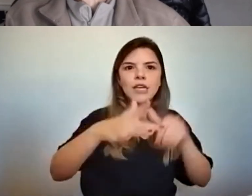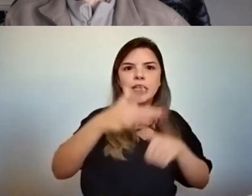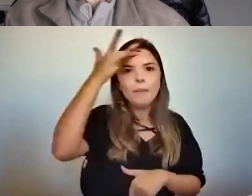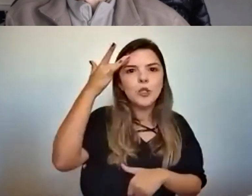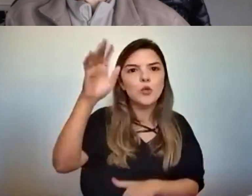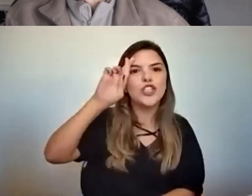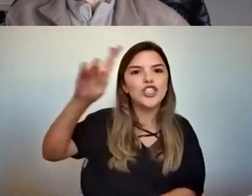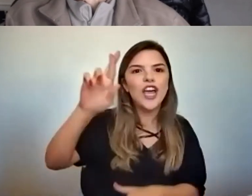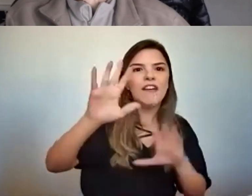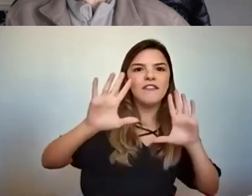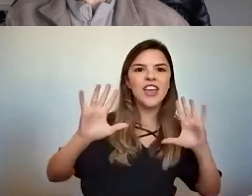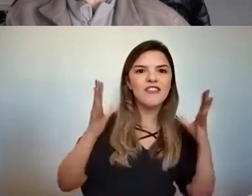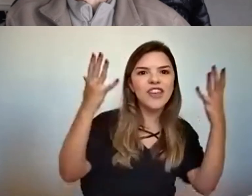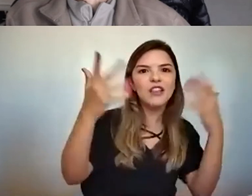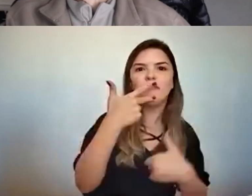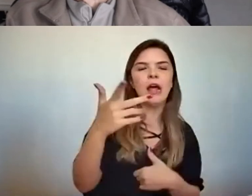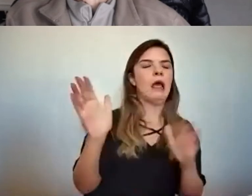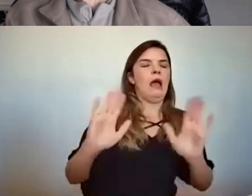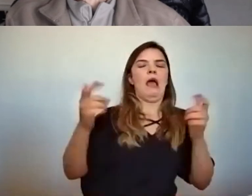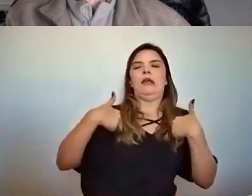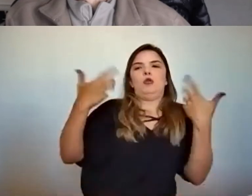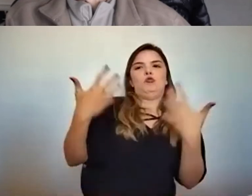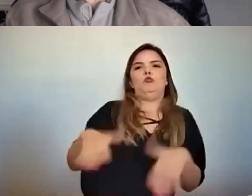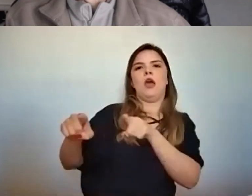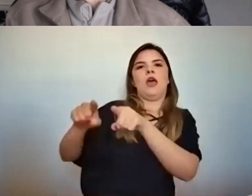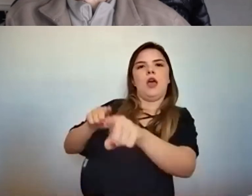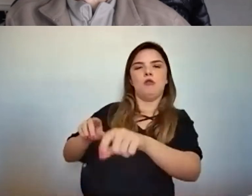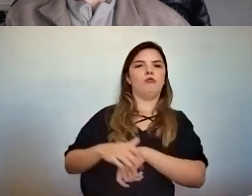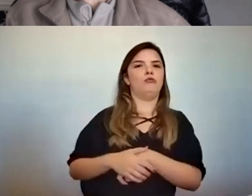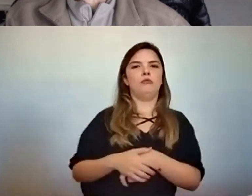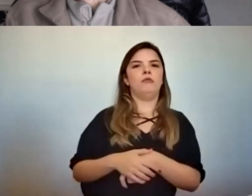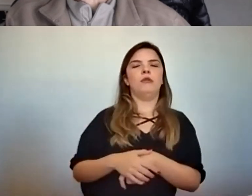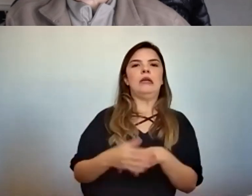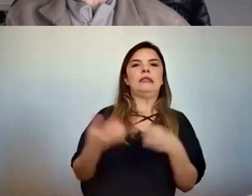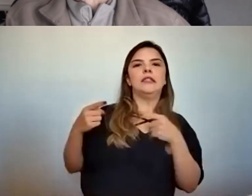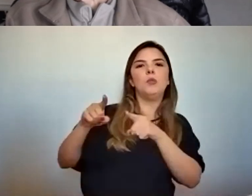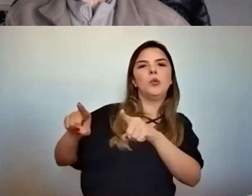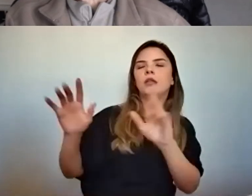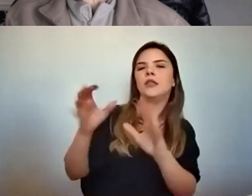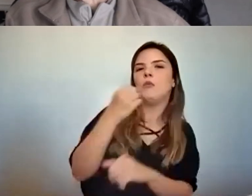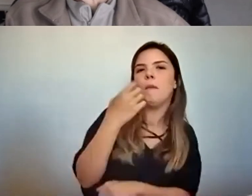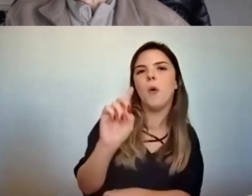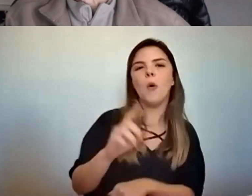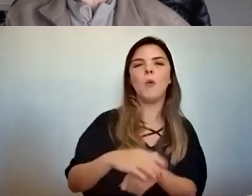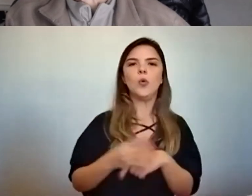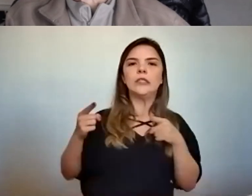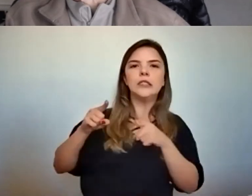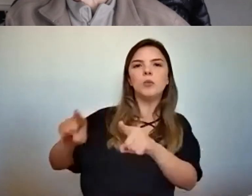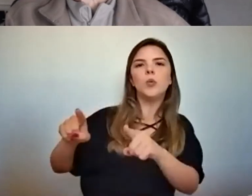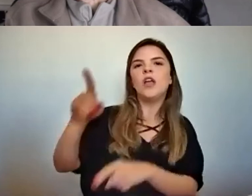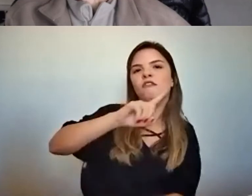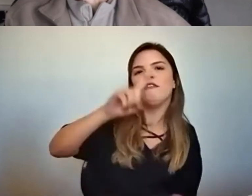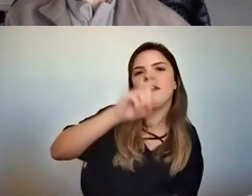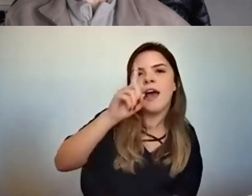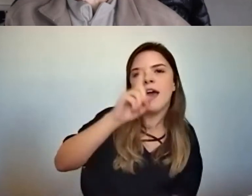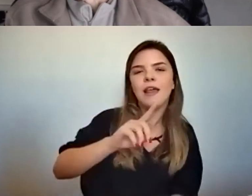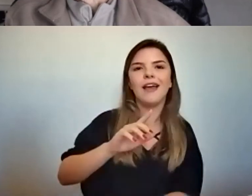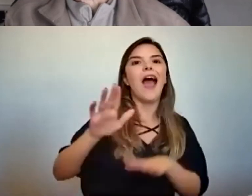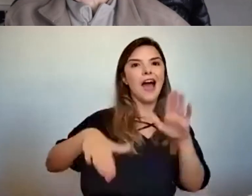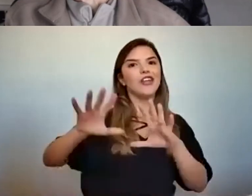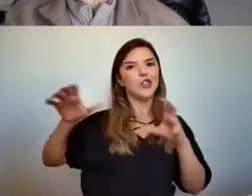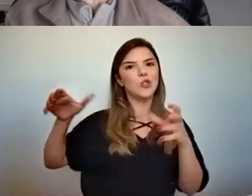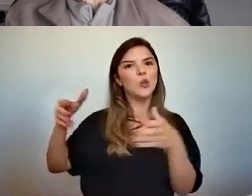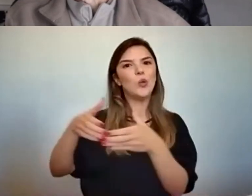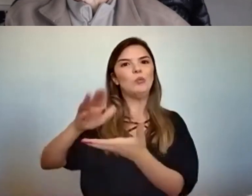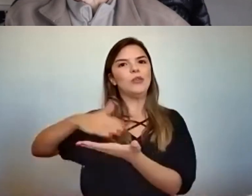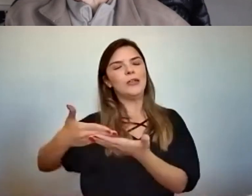good. Simultaneous interpreting will never work. It's not as accurate as all that. They resisted the change, but then after a